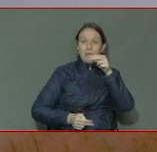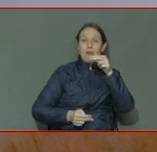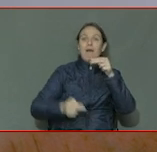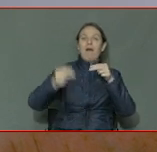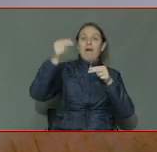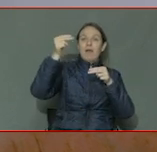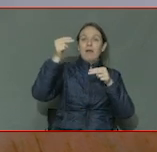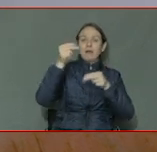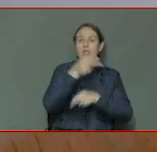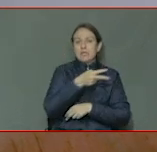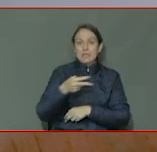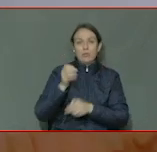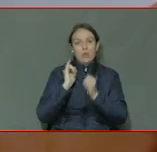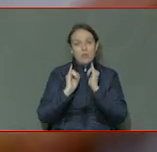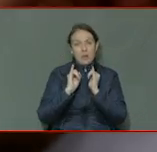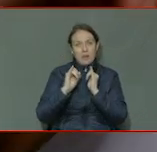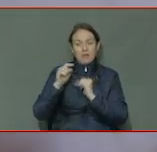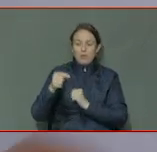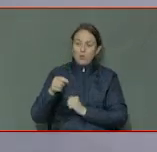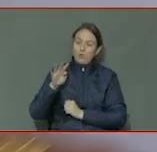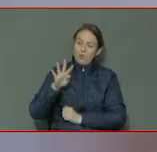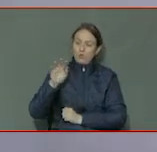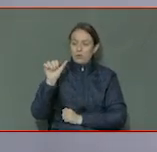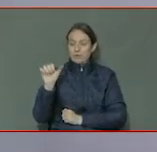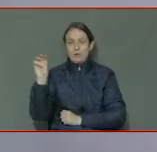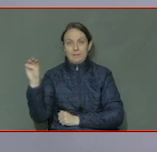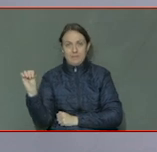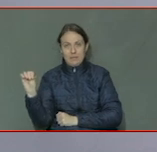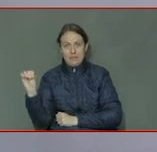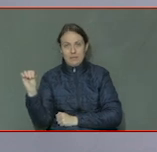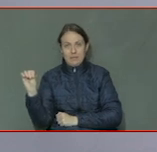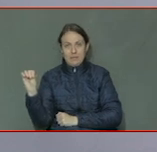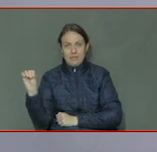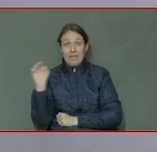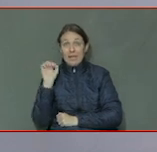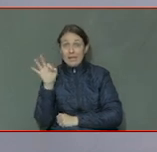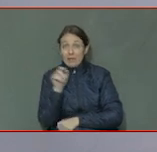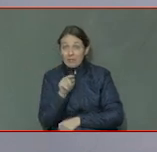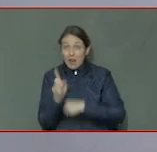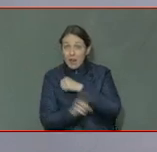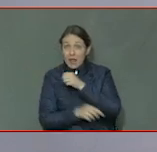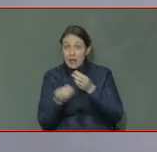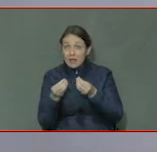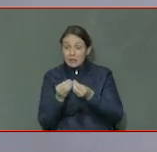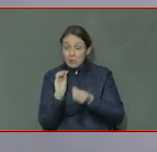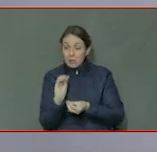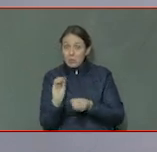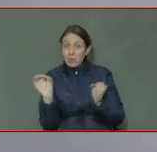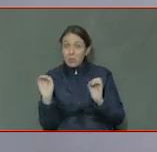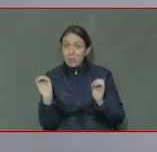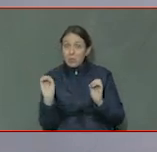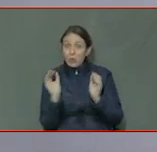equals 11,46 meters. If you don't do that last part, then you won't get the third